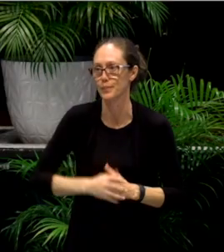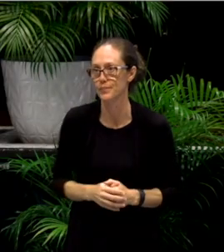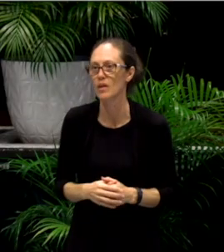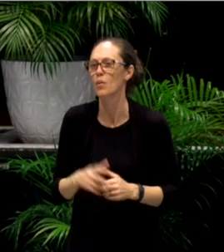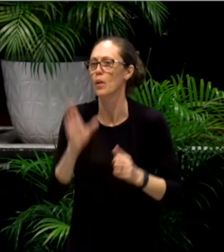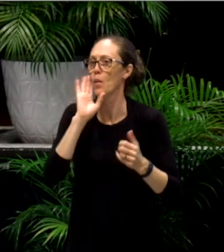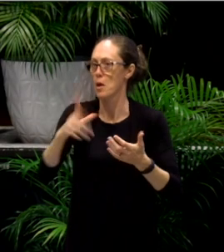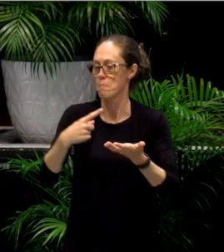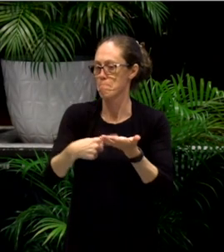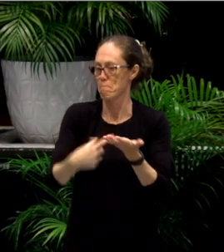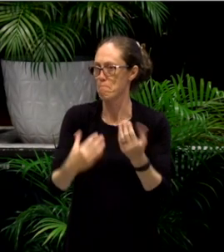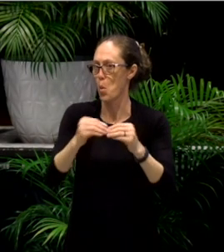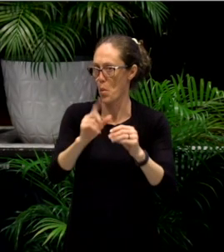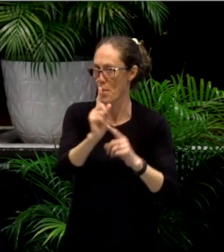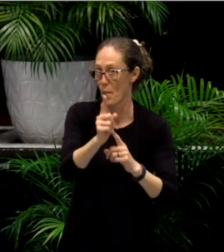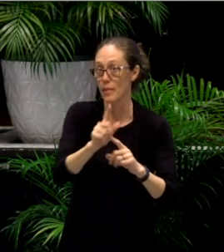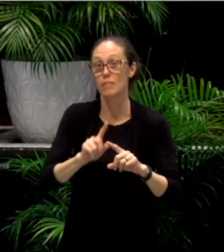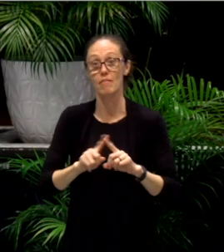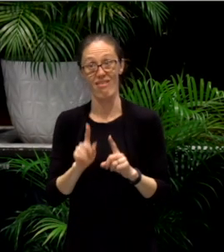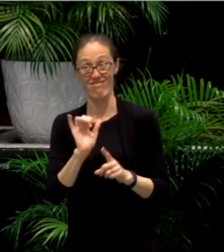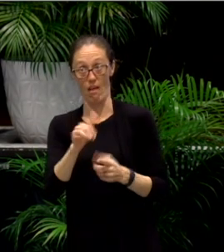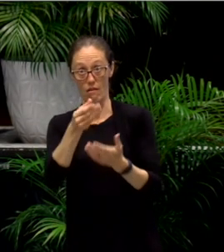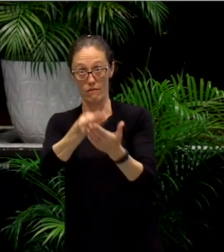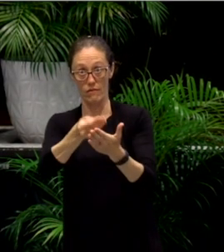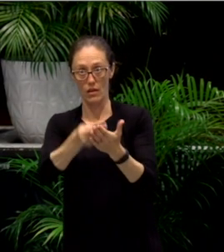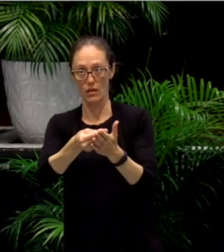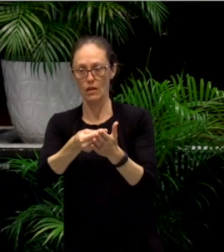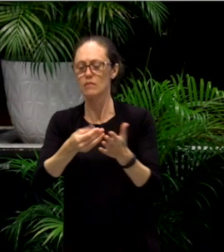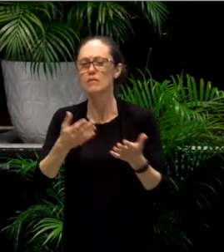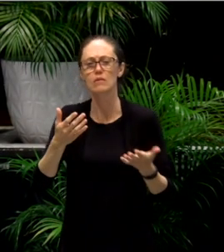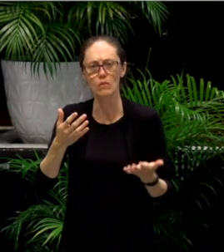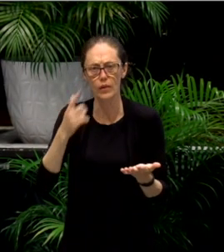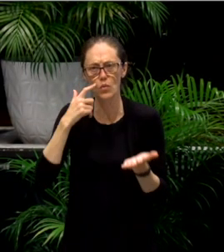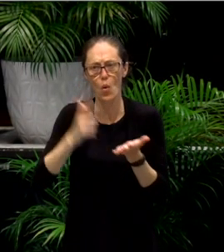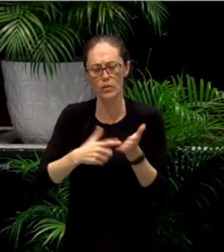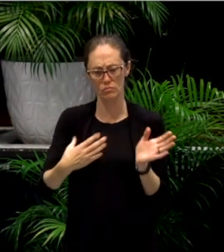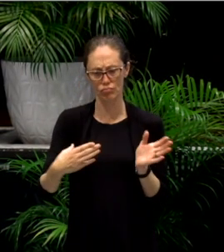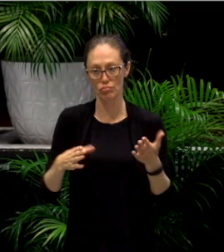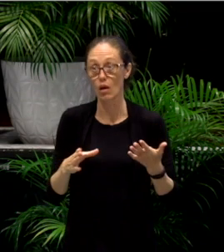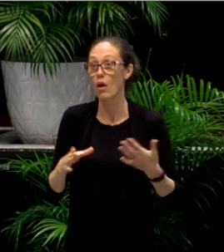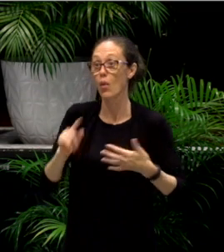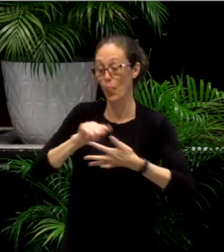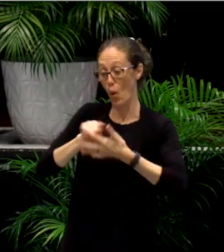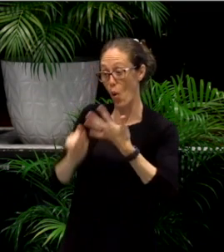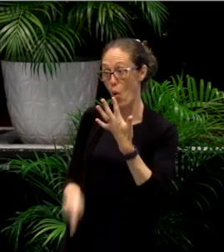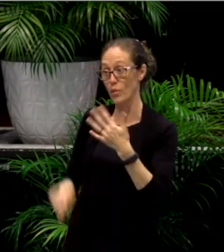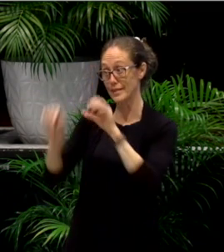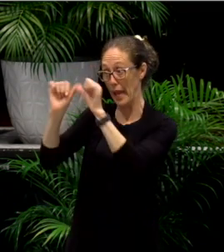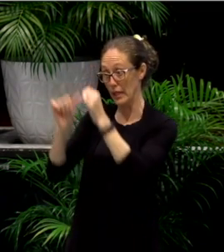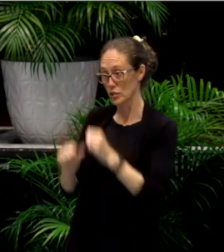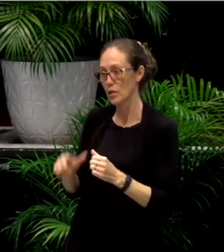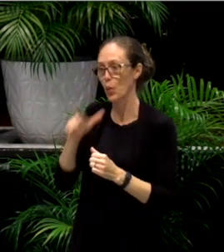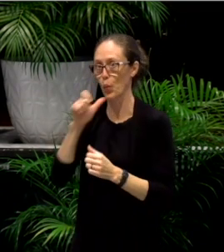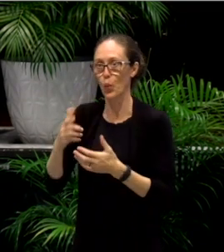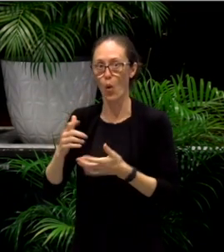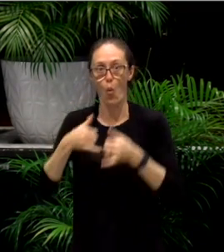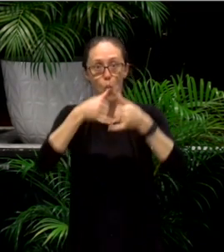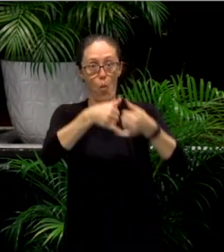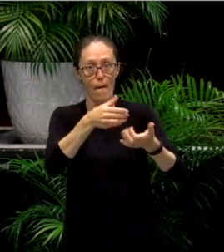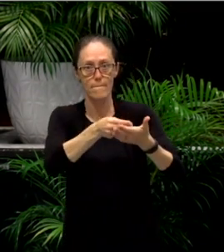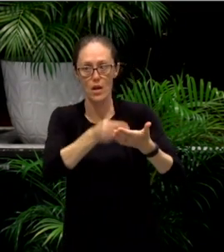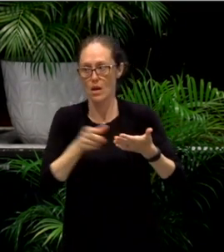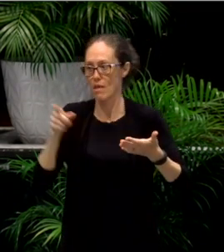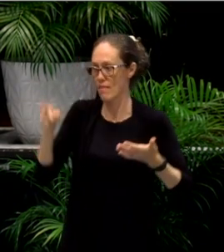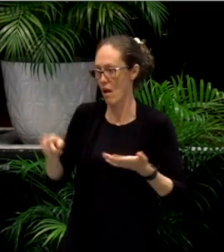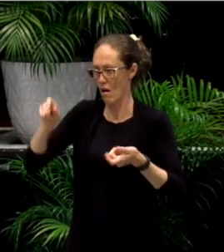in a minute. But as I mentioned, those funding shifts in agencies that have awarded that money continue to